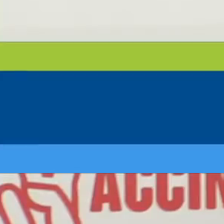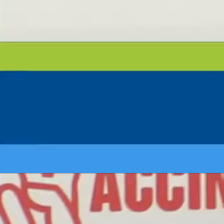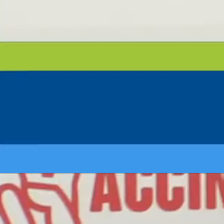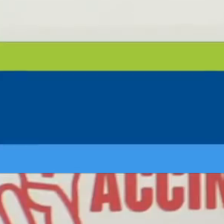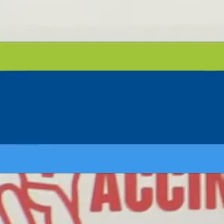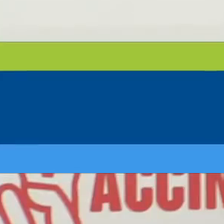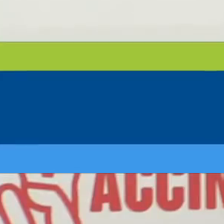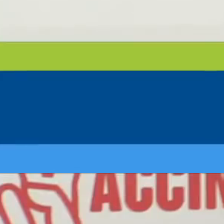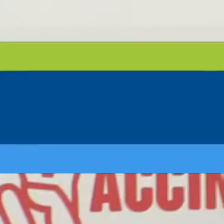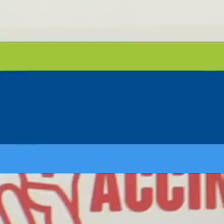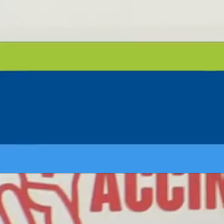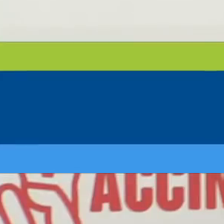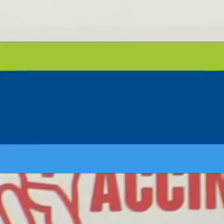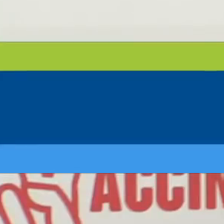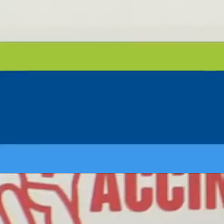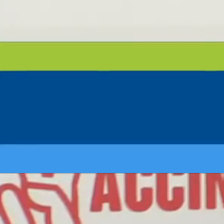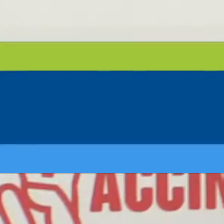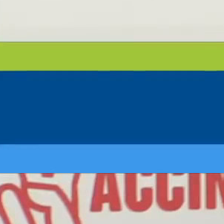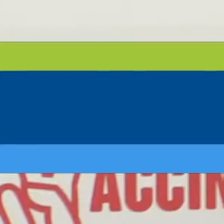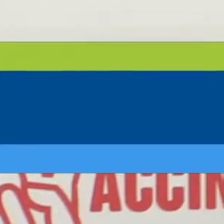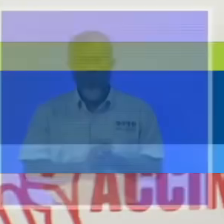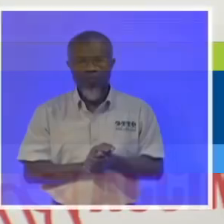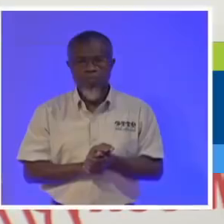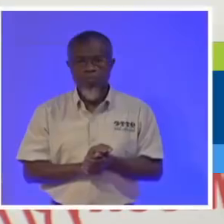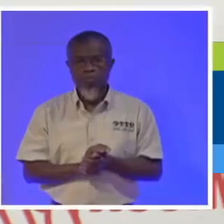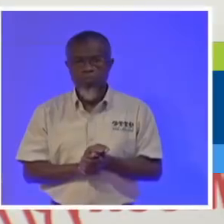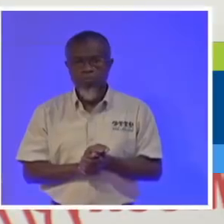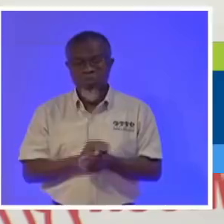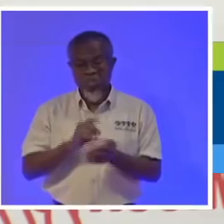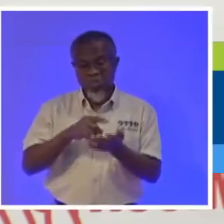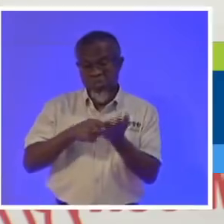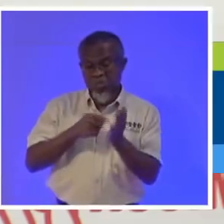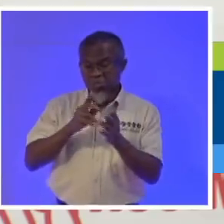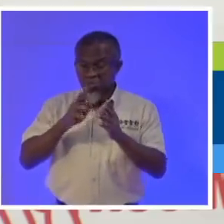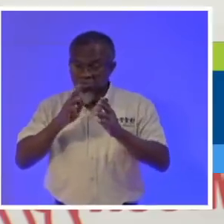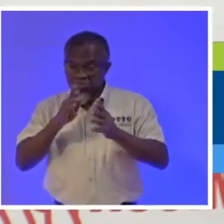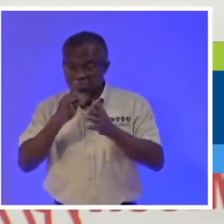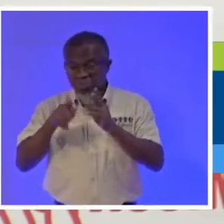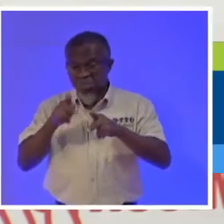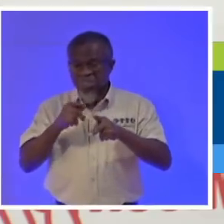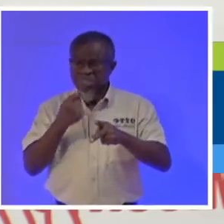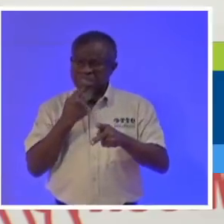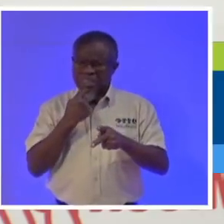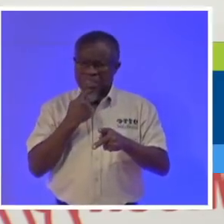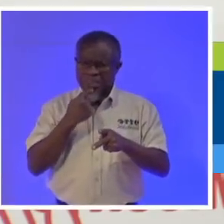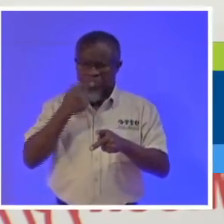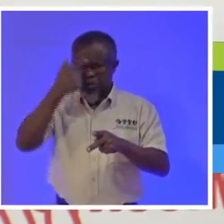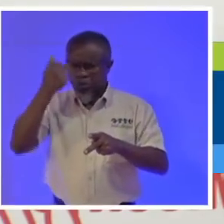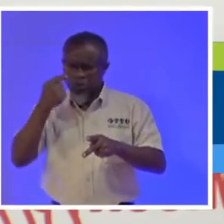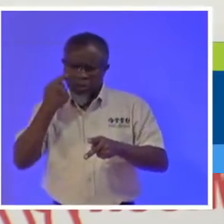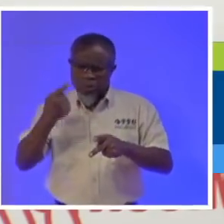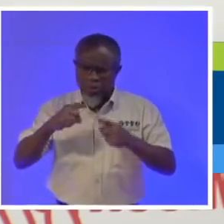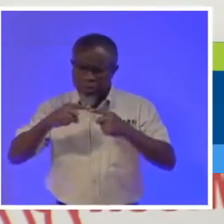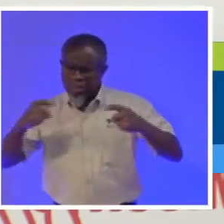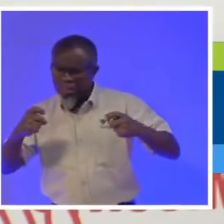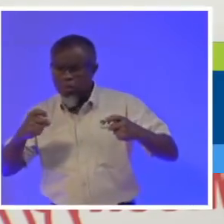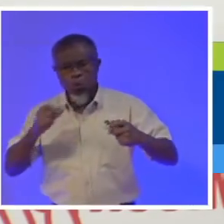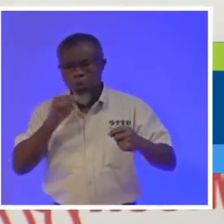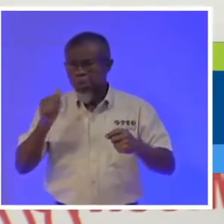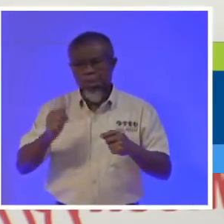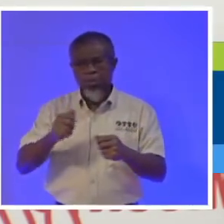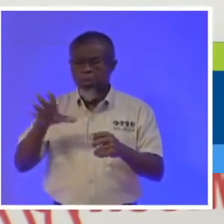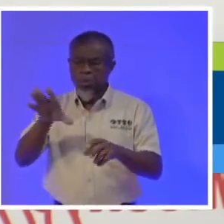access the vaccination program. Because, as I believe you had pointed out recently, we've had more than 1.3